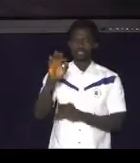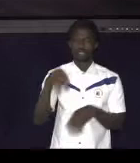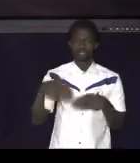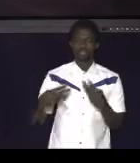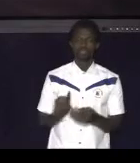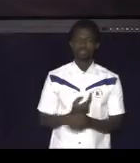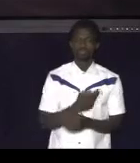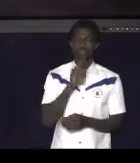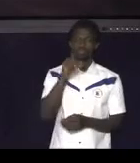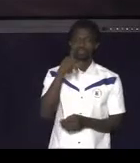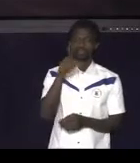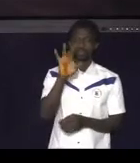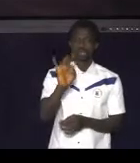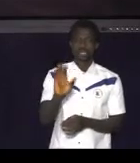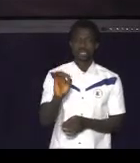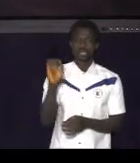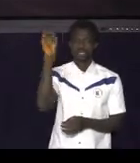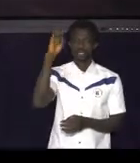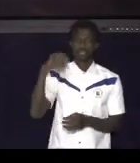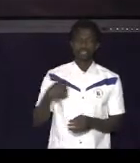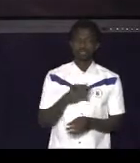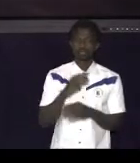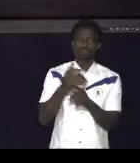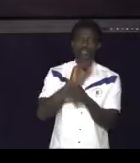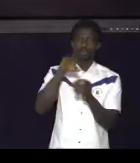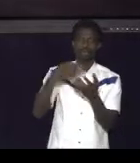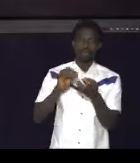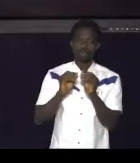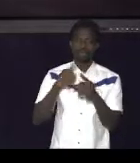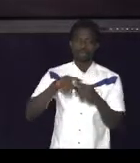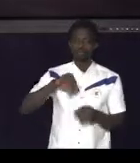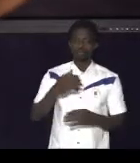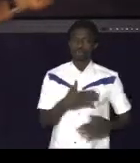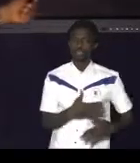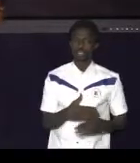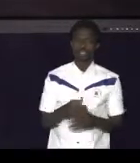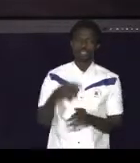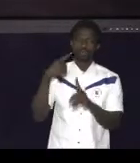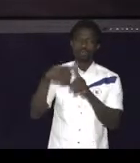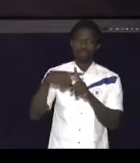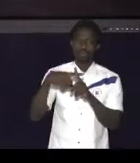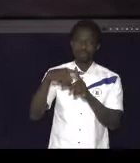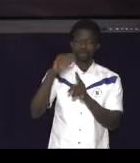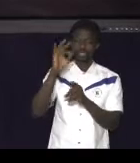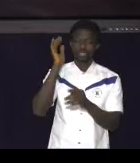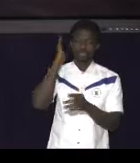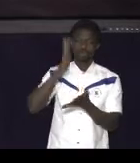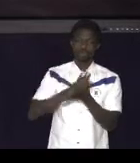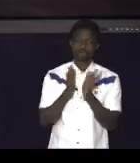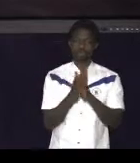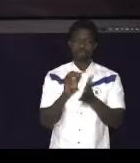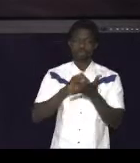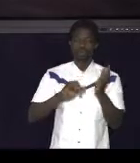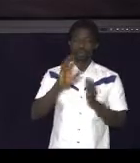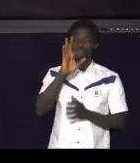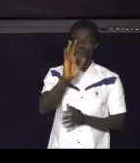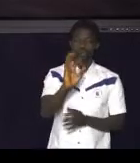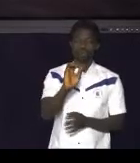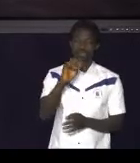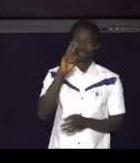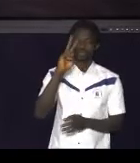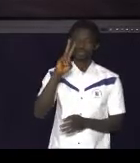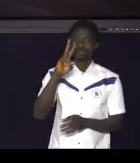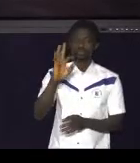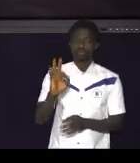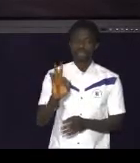us 180 degrees. So we take all the numbers to the other side. Plus 90 here becomes minus 90. That means that 2F, because F